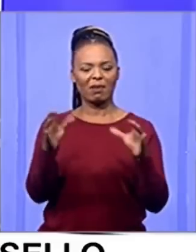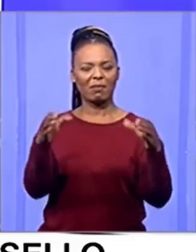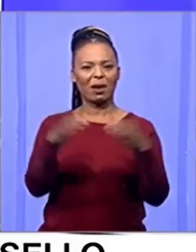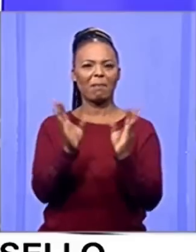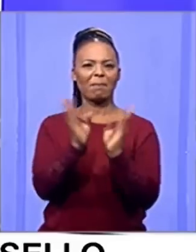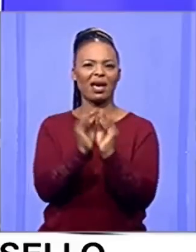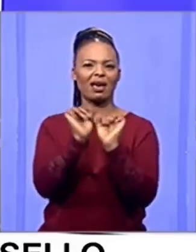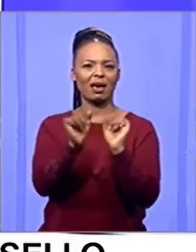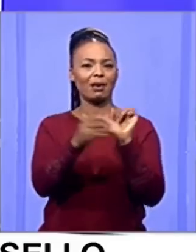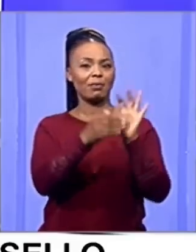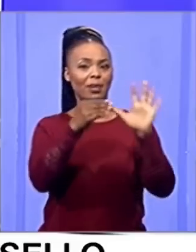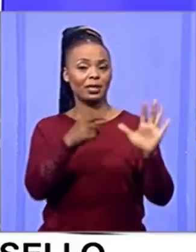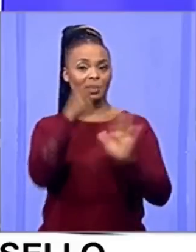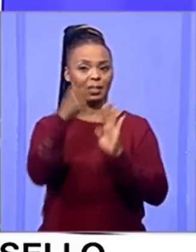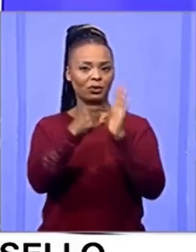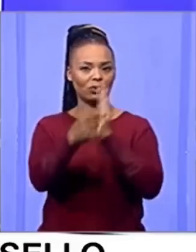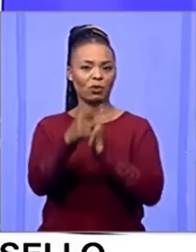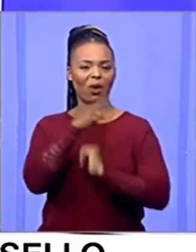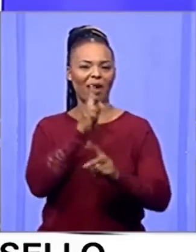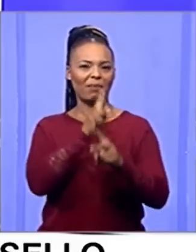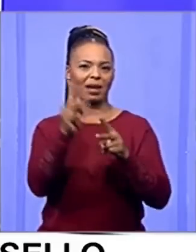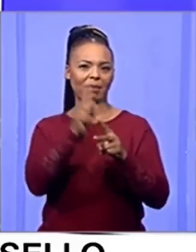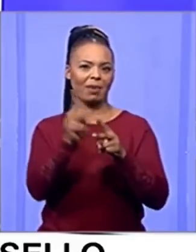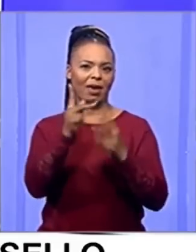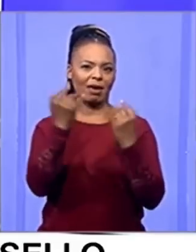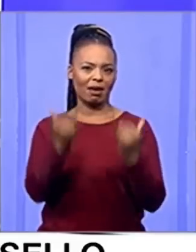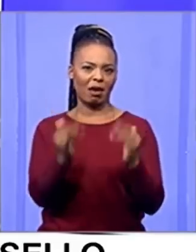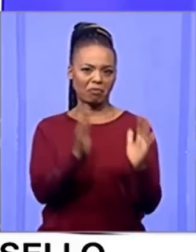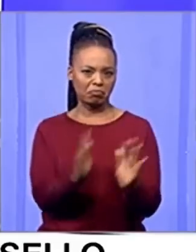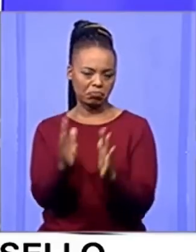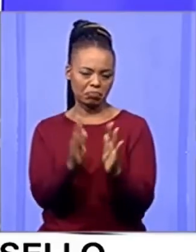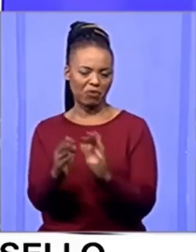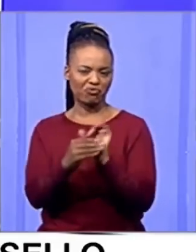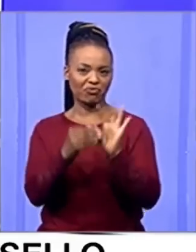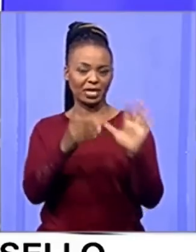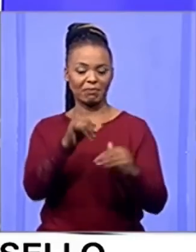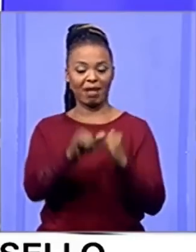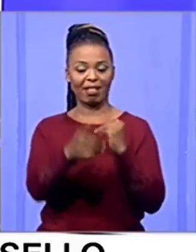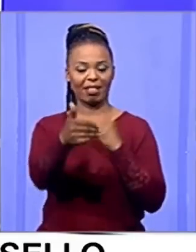tlang. Jalo ka ha ho lokisetswa seboka sa Brics kwa Afrika Borwa kgweding e tlang.